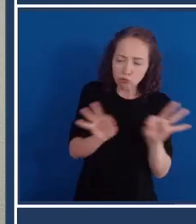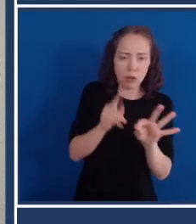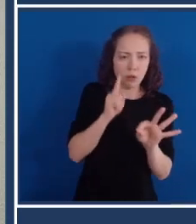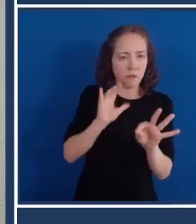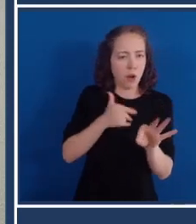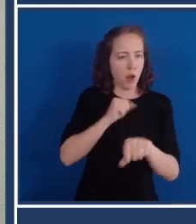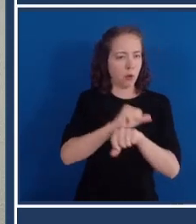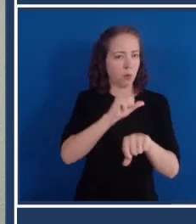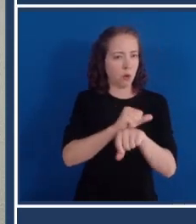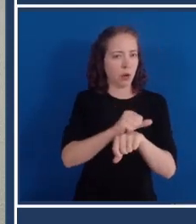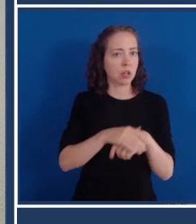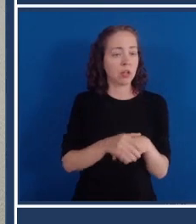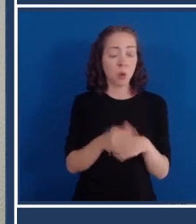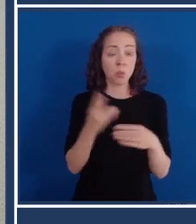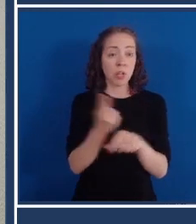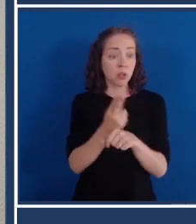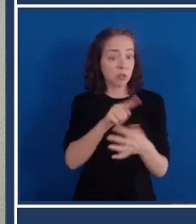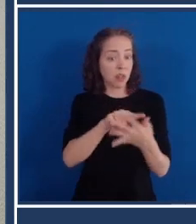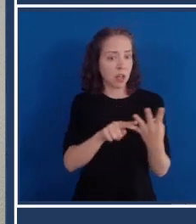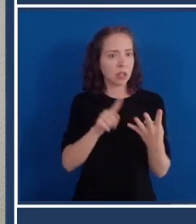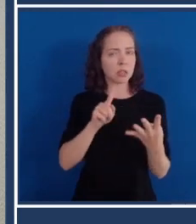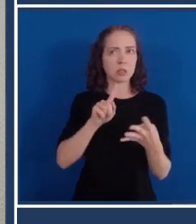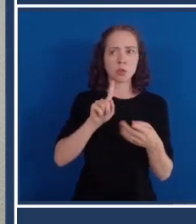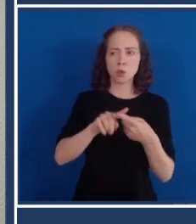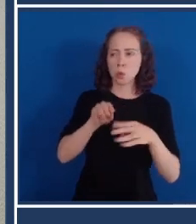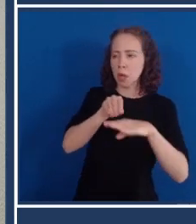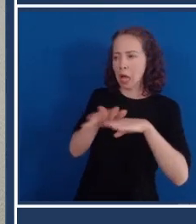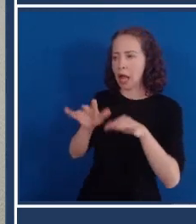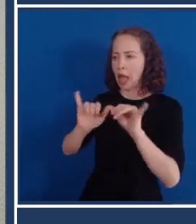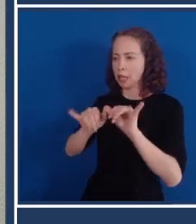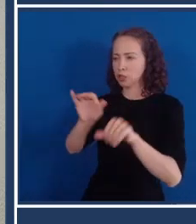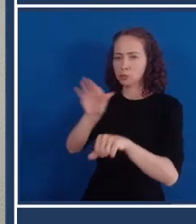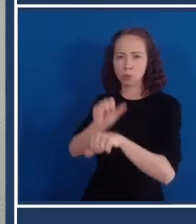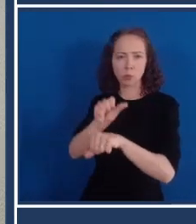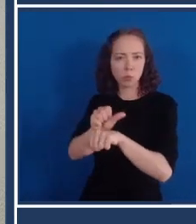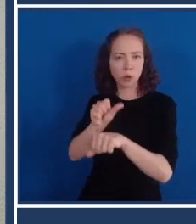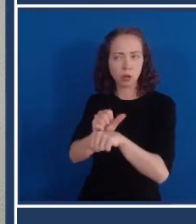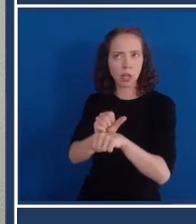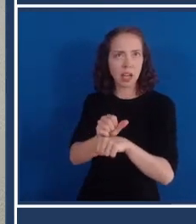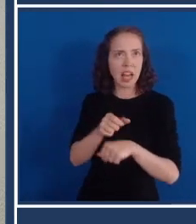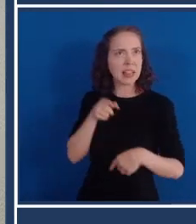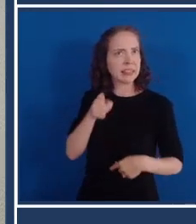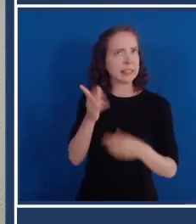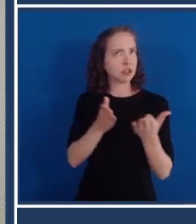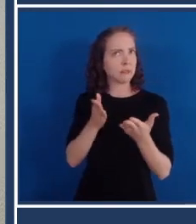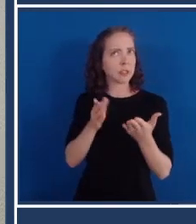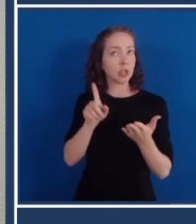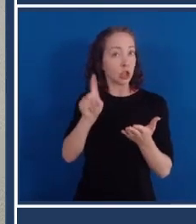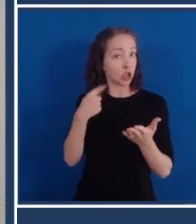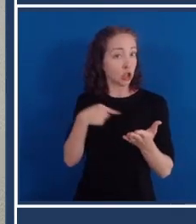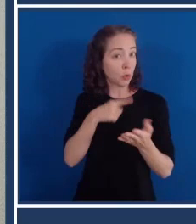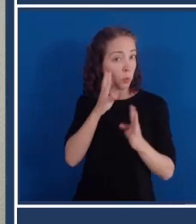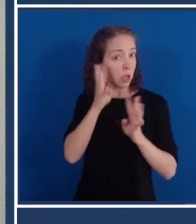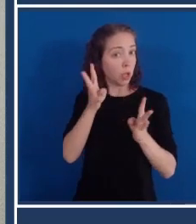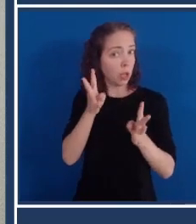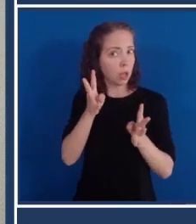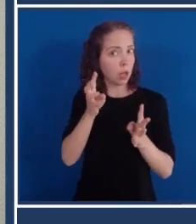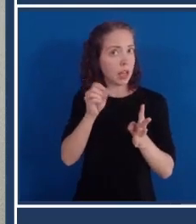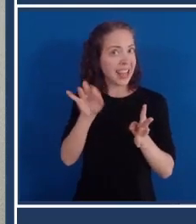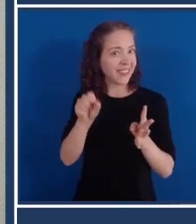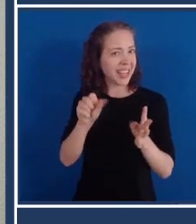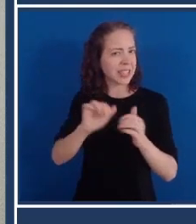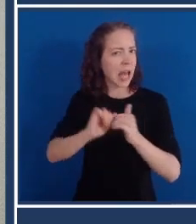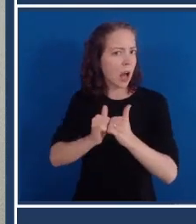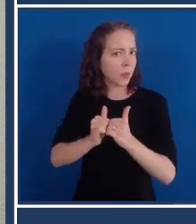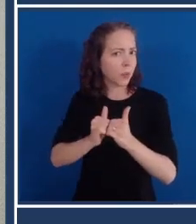about whether and how to develop certain services. And we've also used them to guide our approach to selling